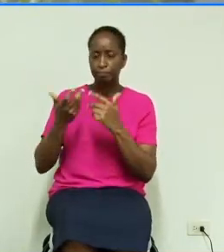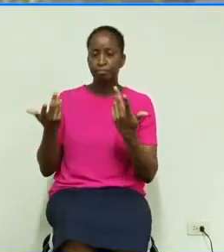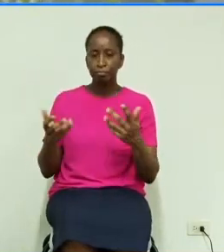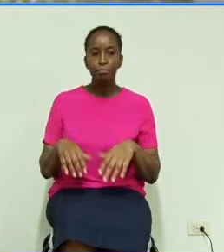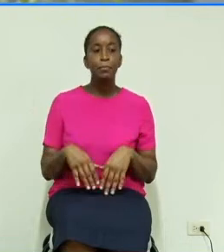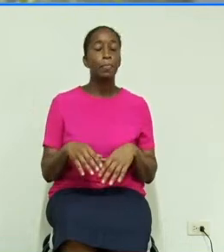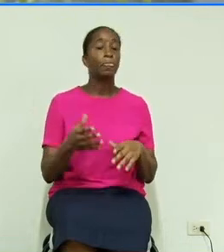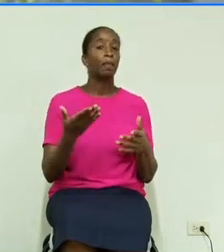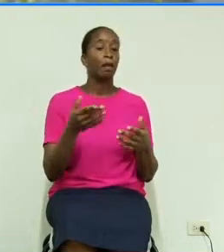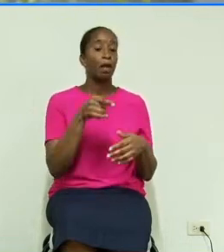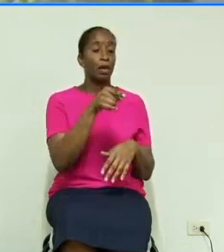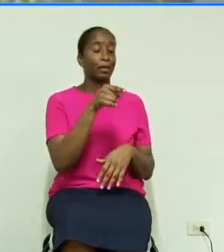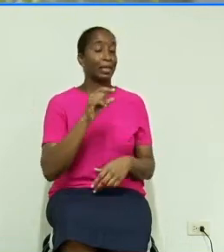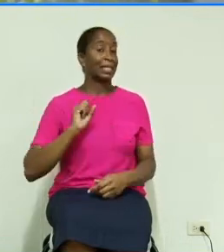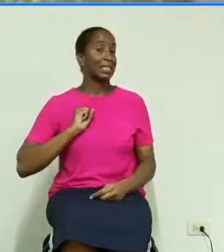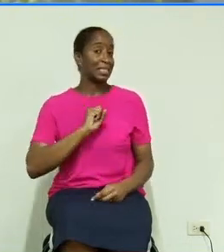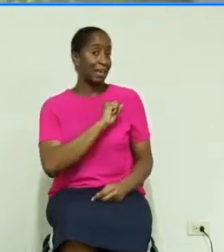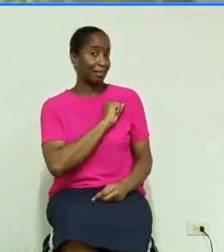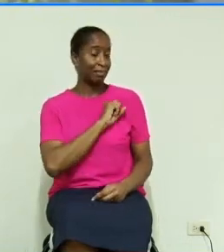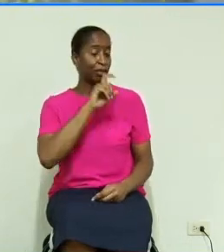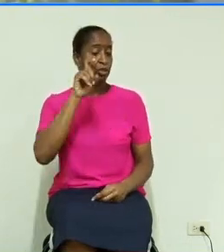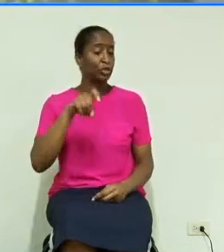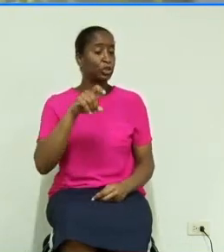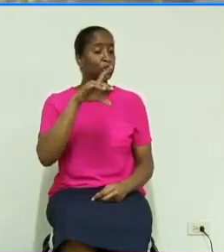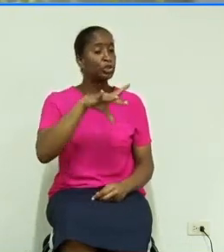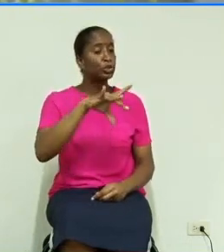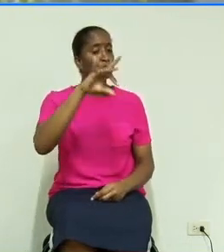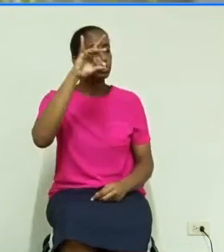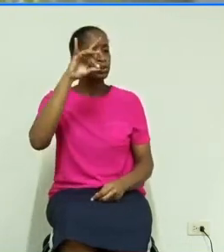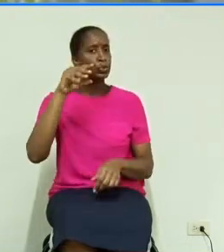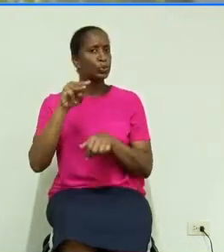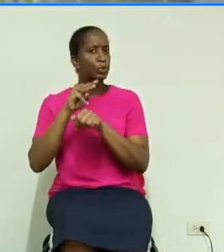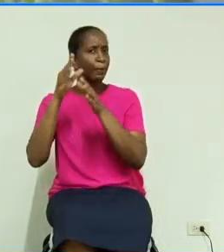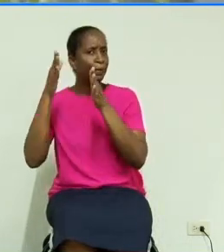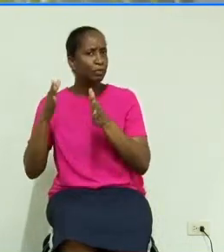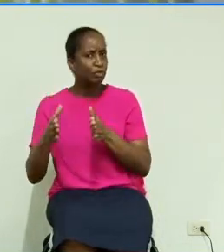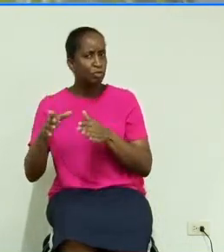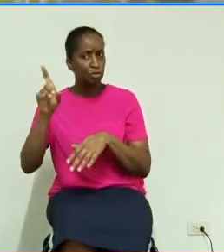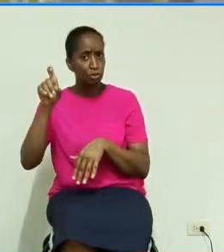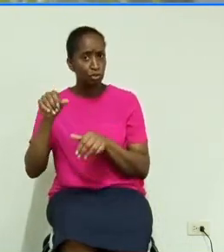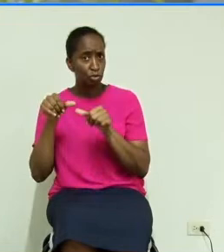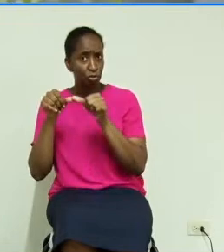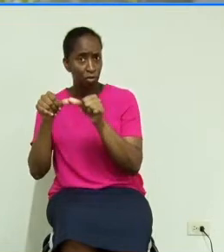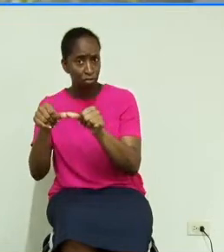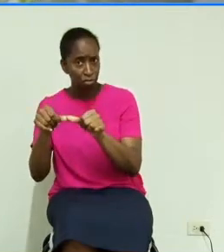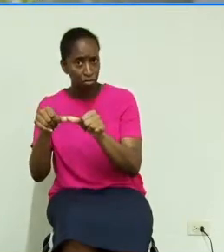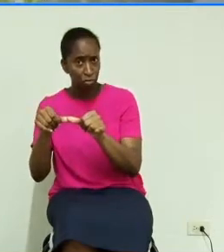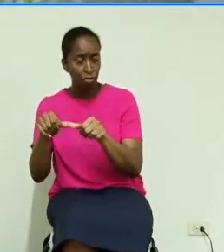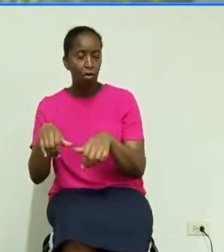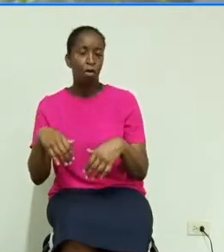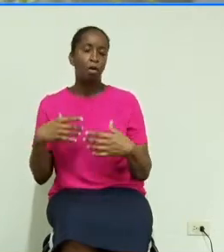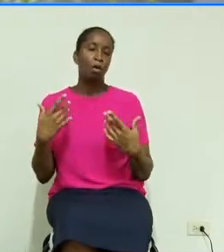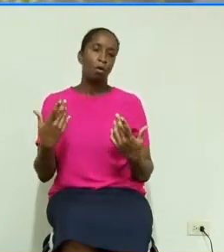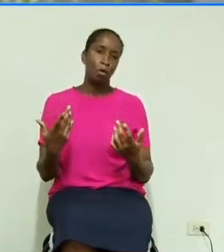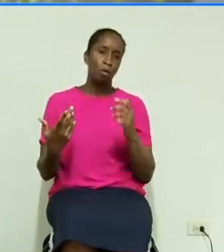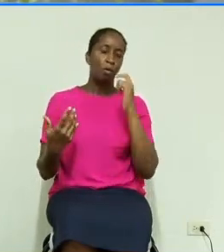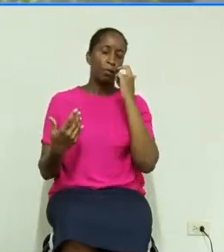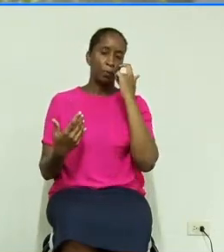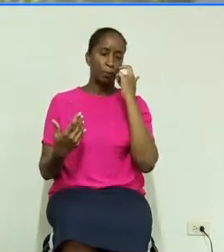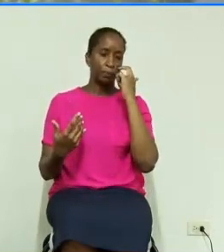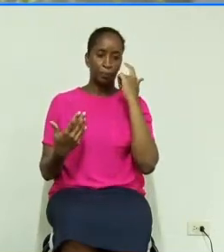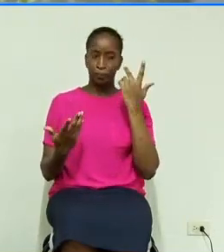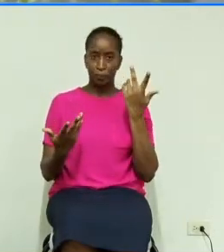have ministers arising from the Senate, what then would be the mechanism for appointment of ministers where you may not have